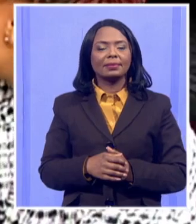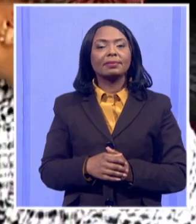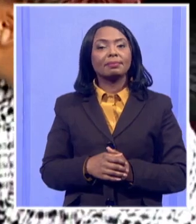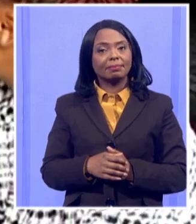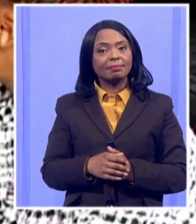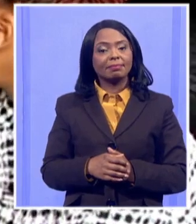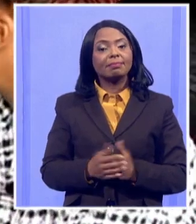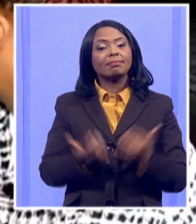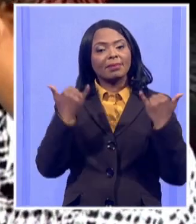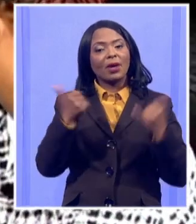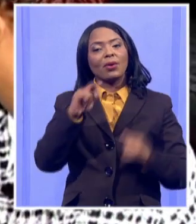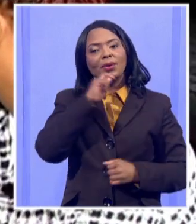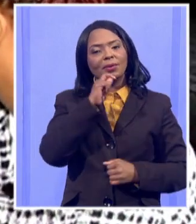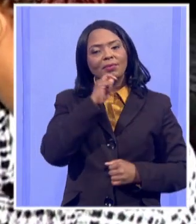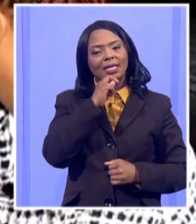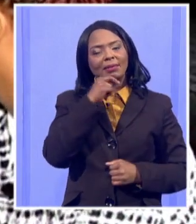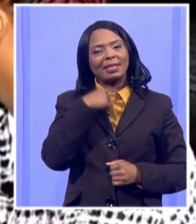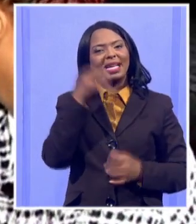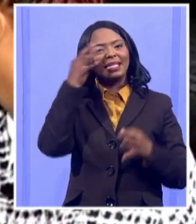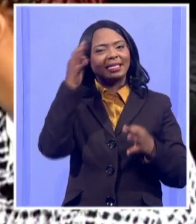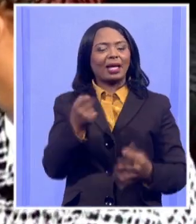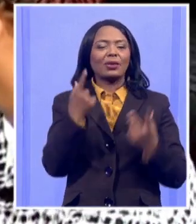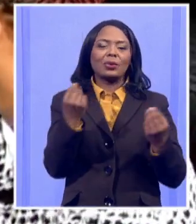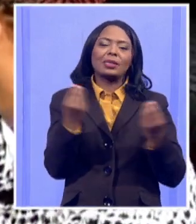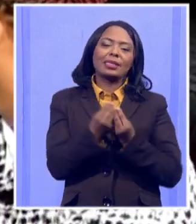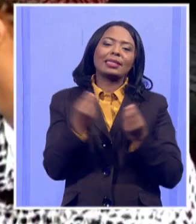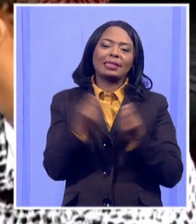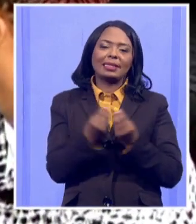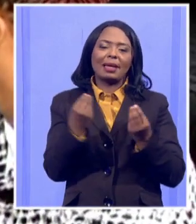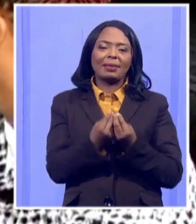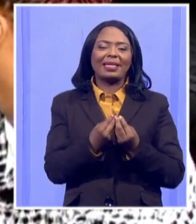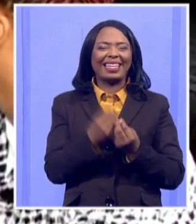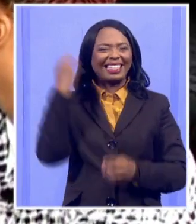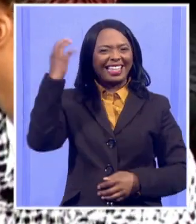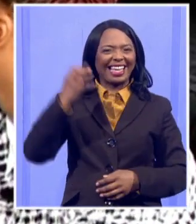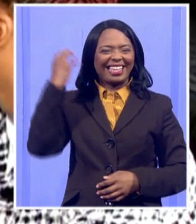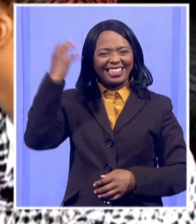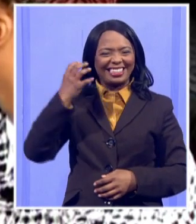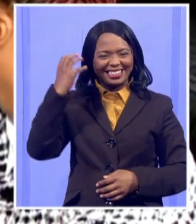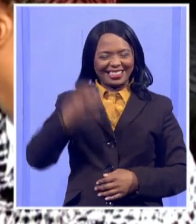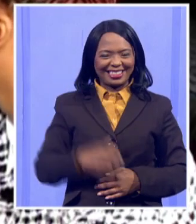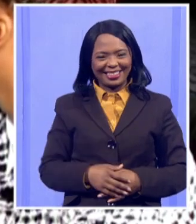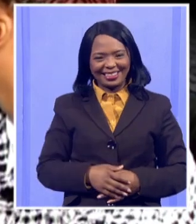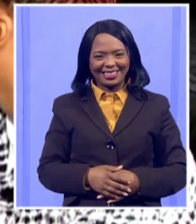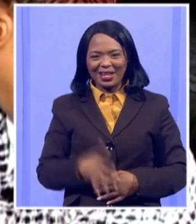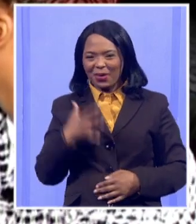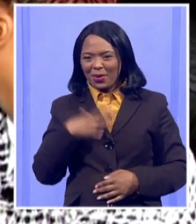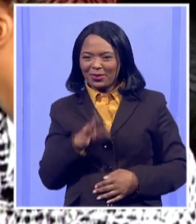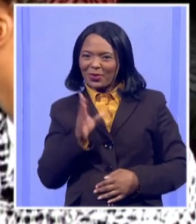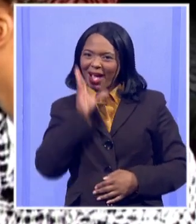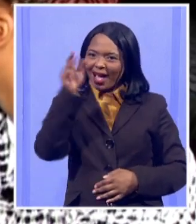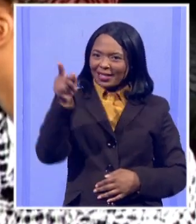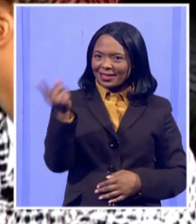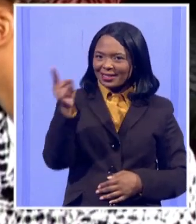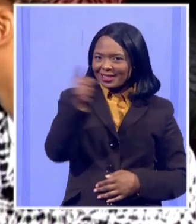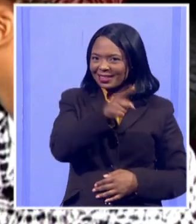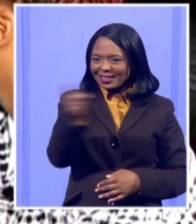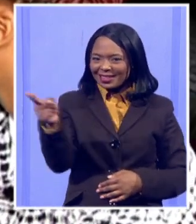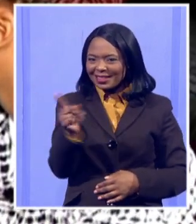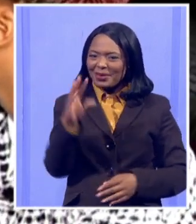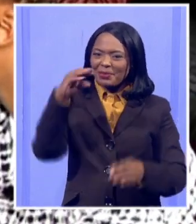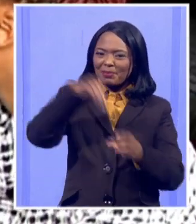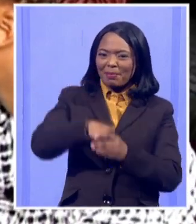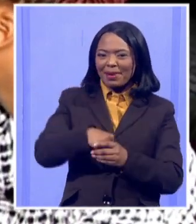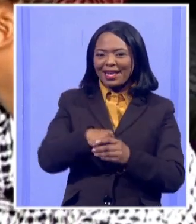Well, a very good morning. I decided to do something really crazy. I would call it, because who wants to become part of a study lesson